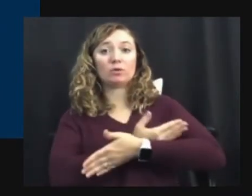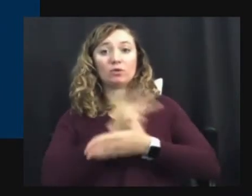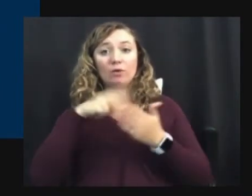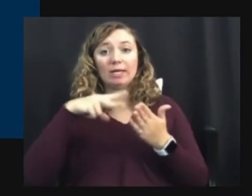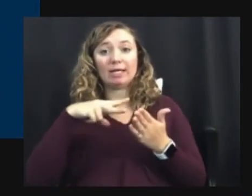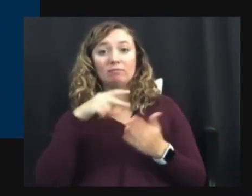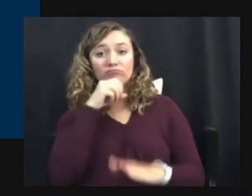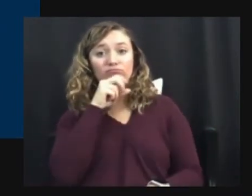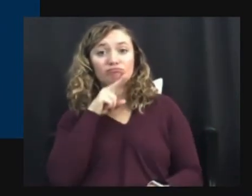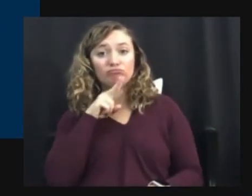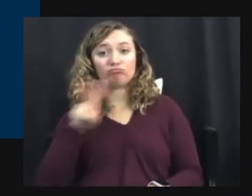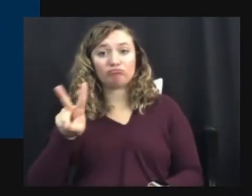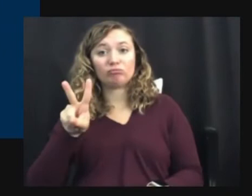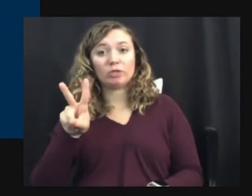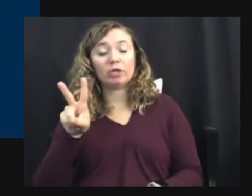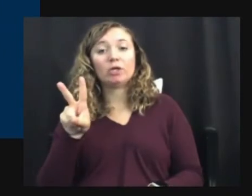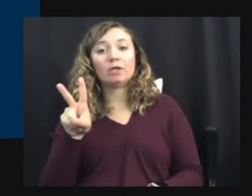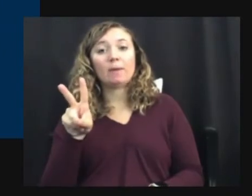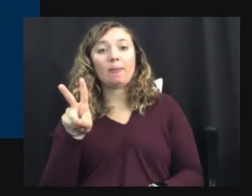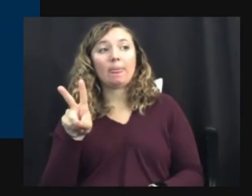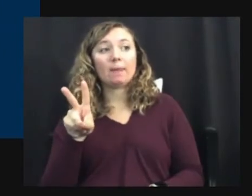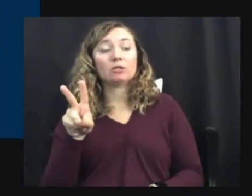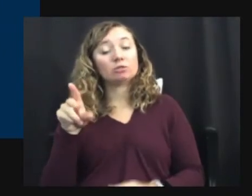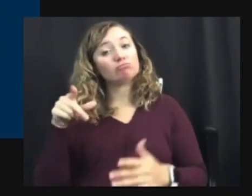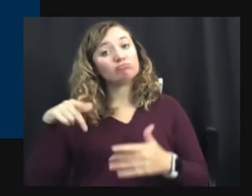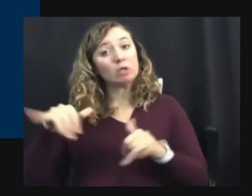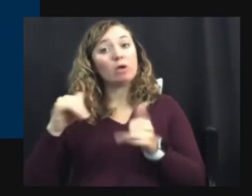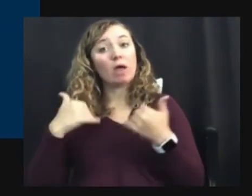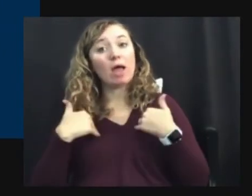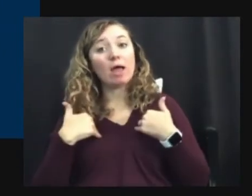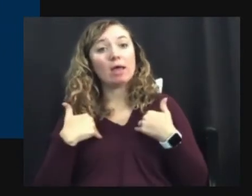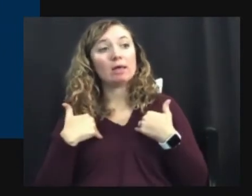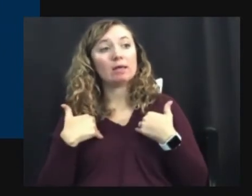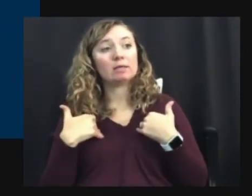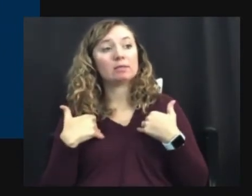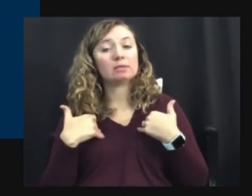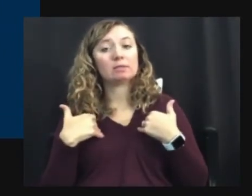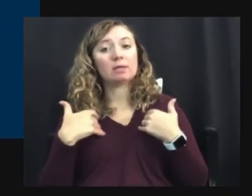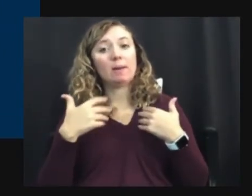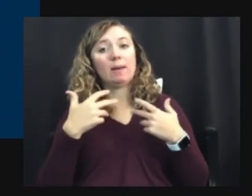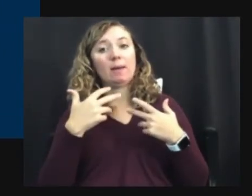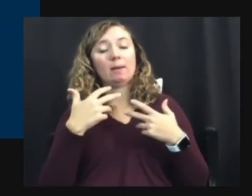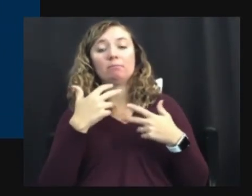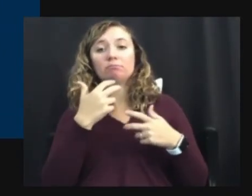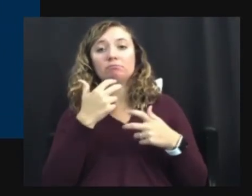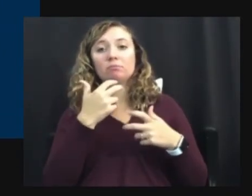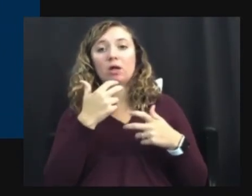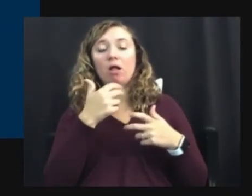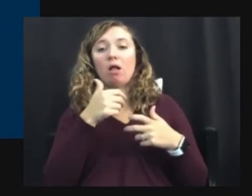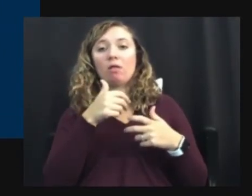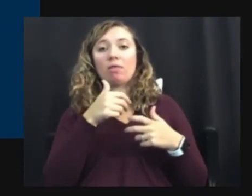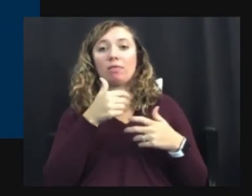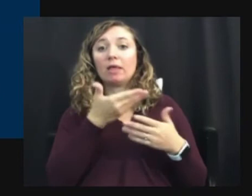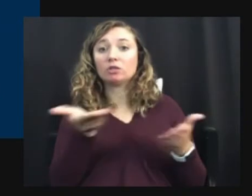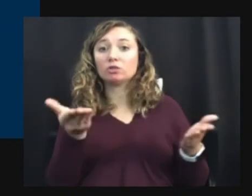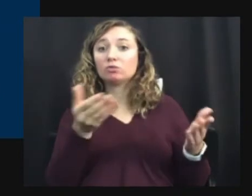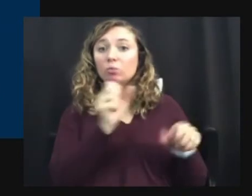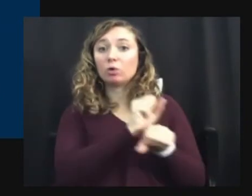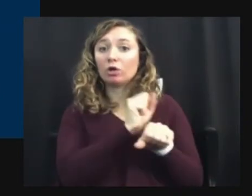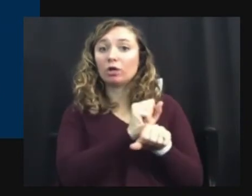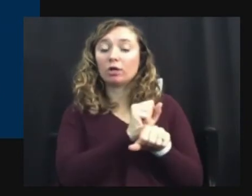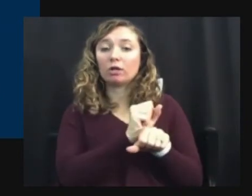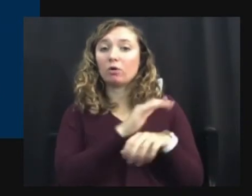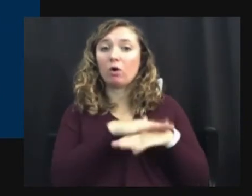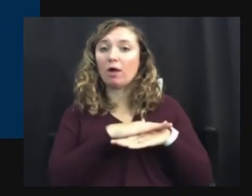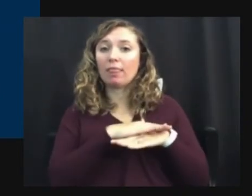that a lot of kids who are 2, she's still working on them. And that's fine.